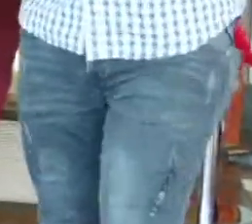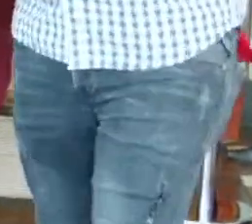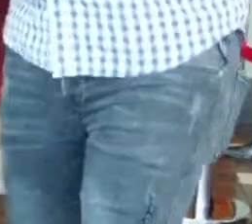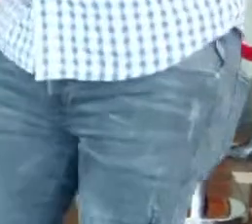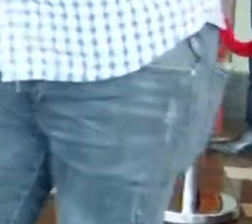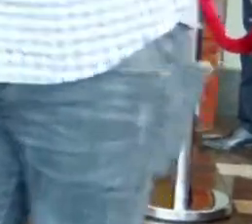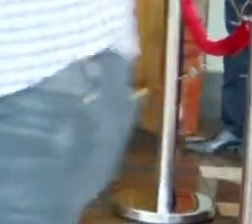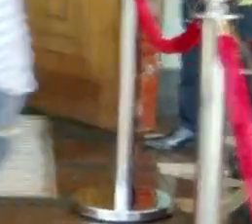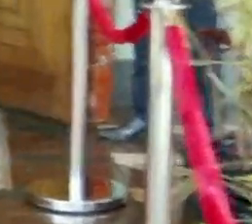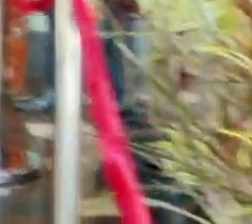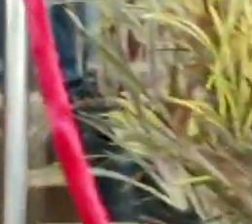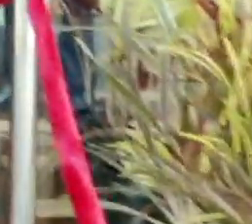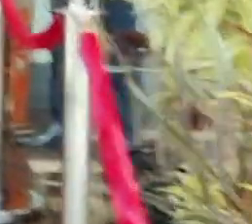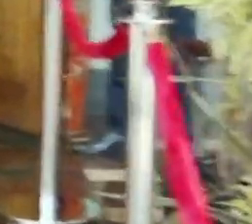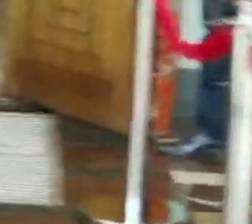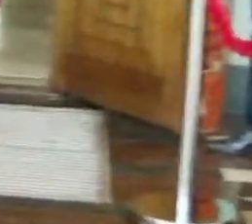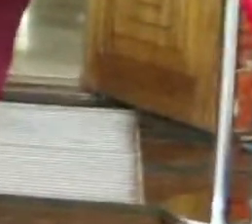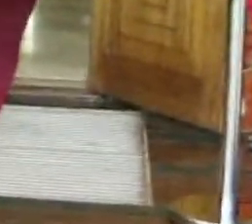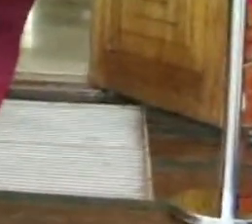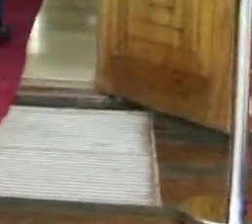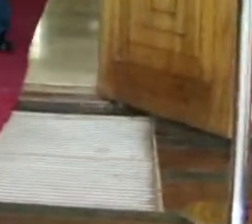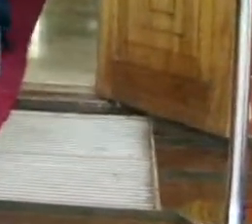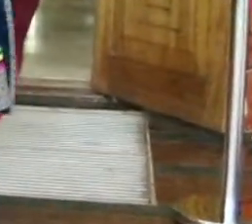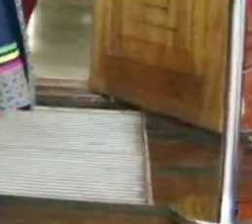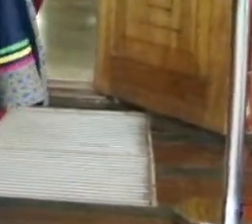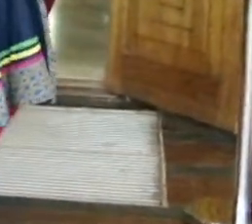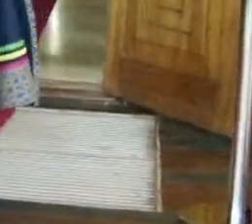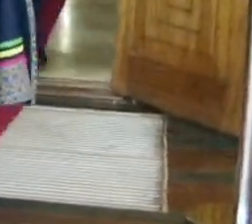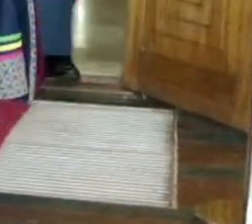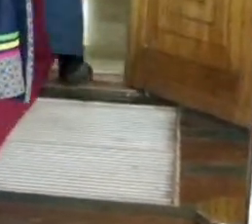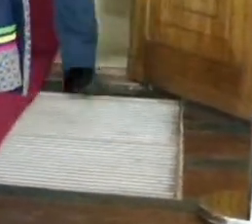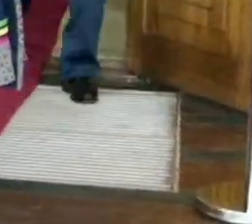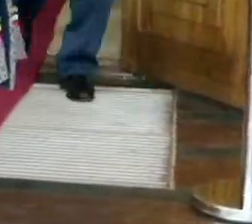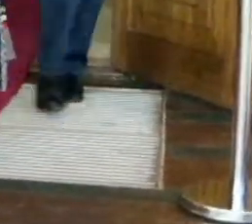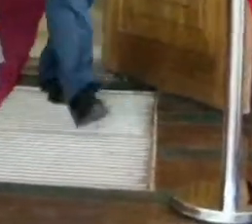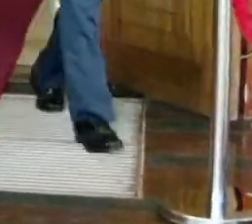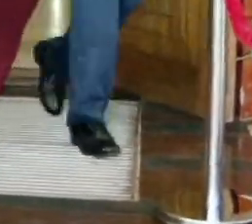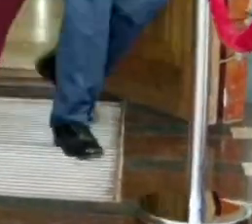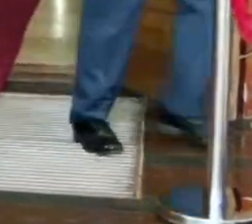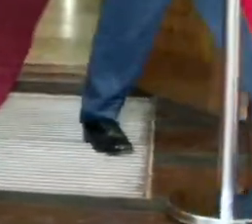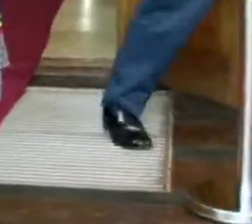the members of the media, one from